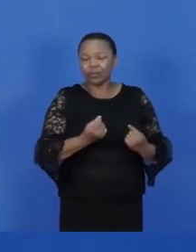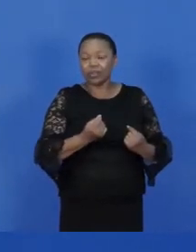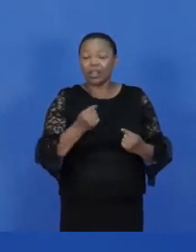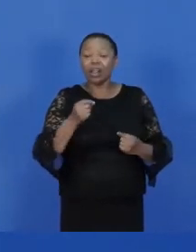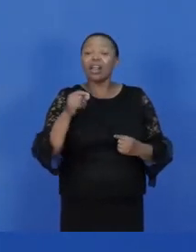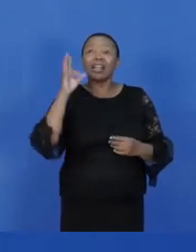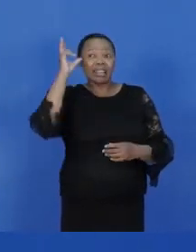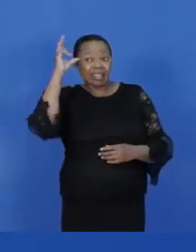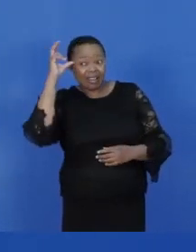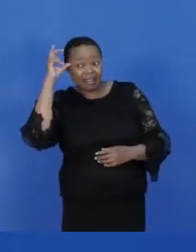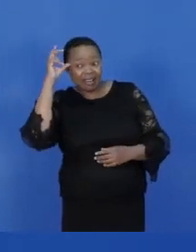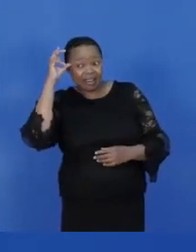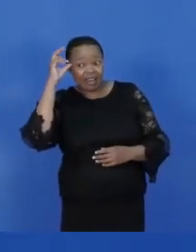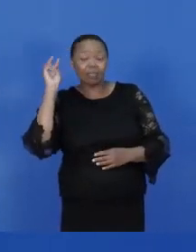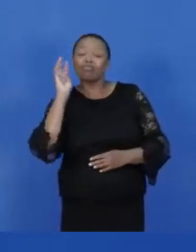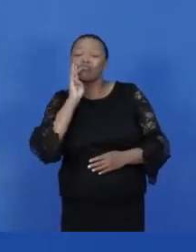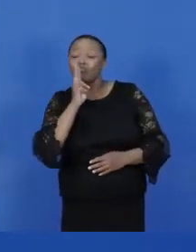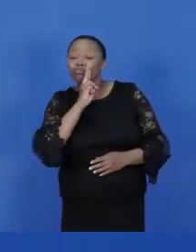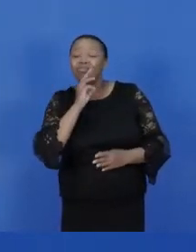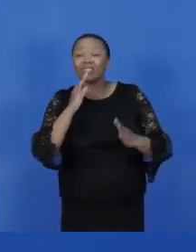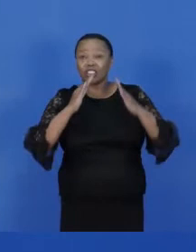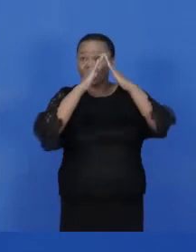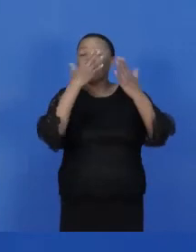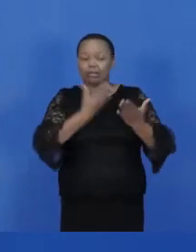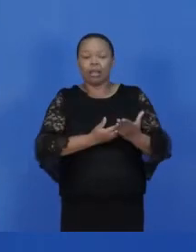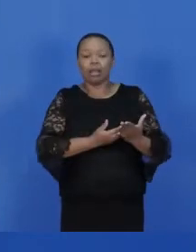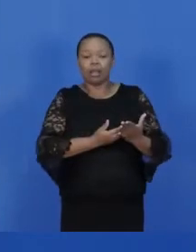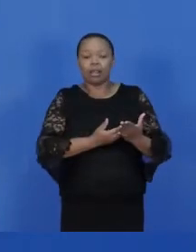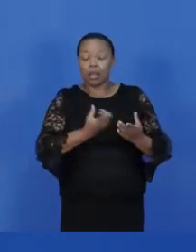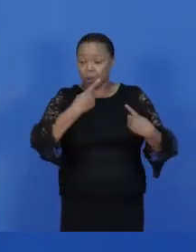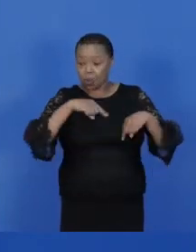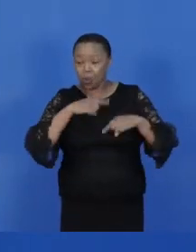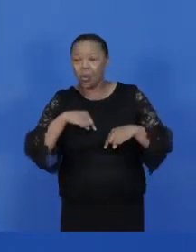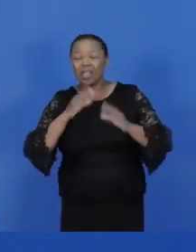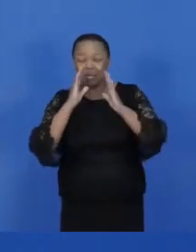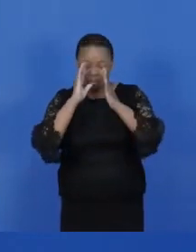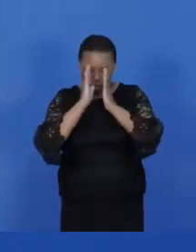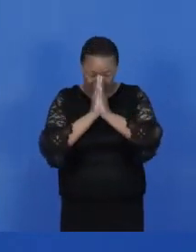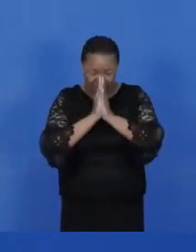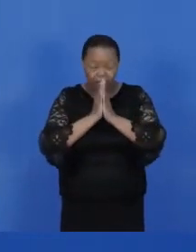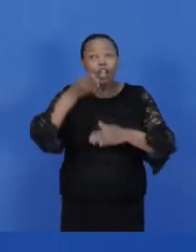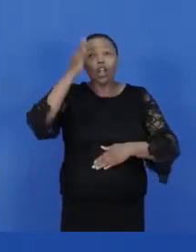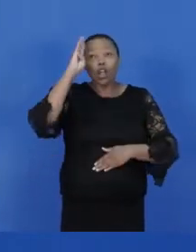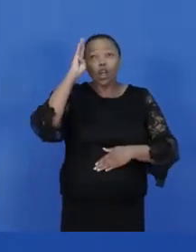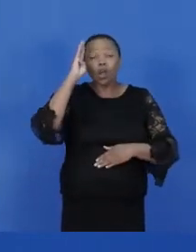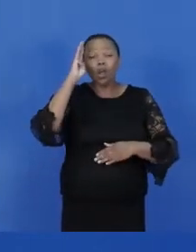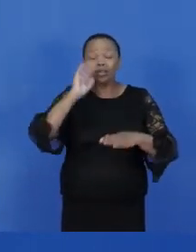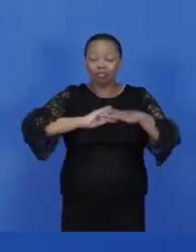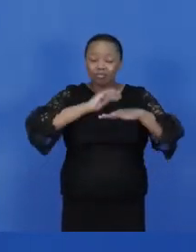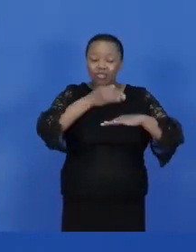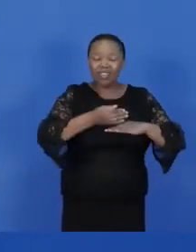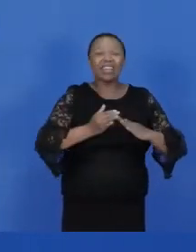can derail the church. Yes, the devil can distract the church. Yes, the devil can hinder the church. And so we need to pray for God's protection over his